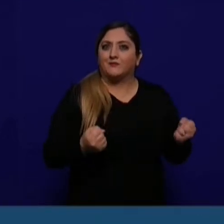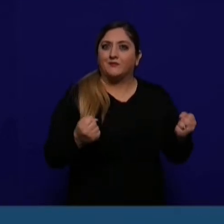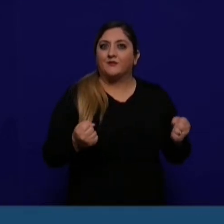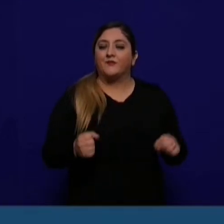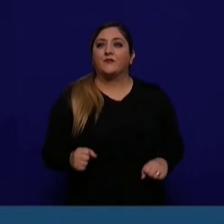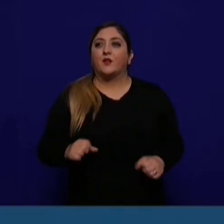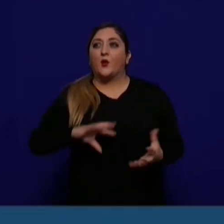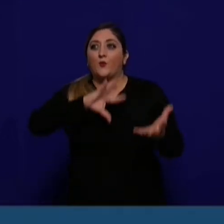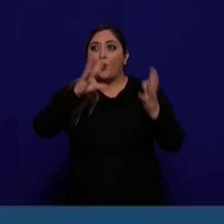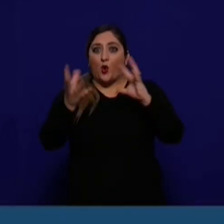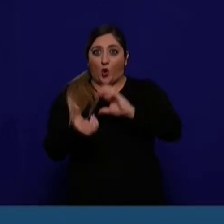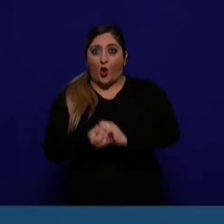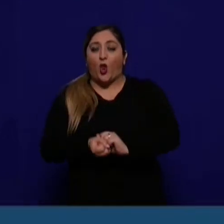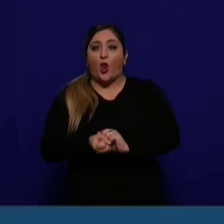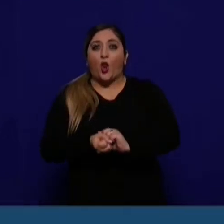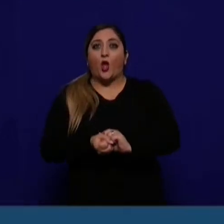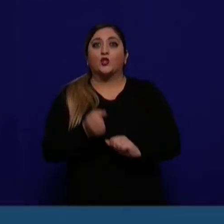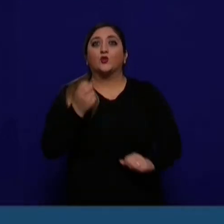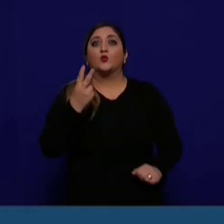ta' każijiet li kellna huwa ta'